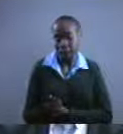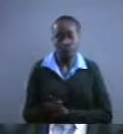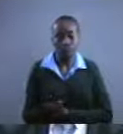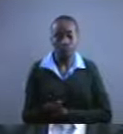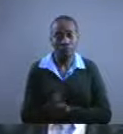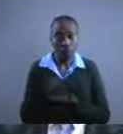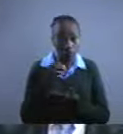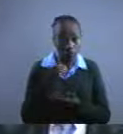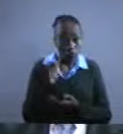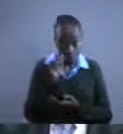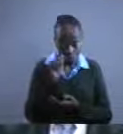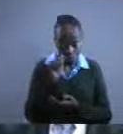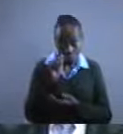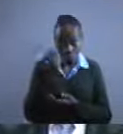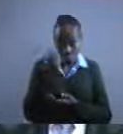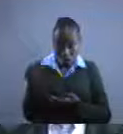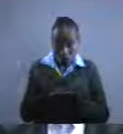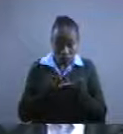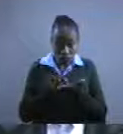vote.